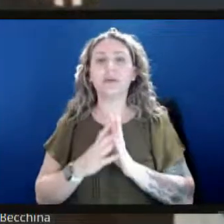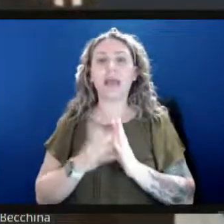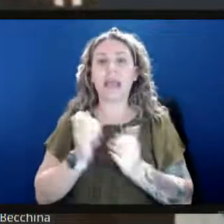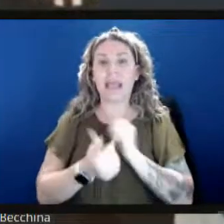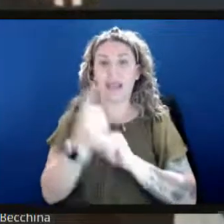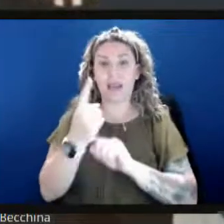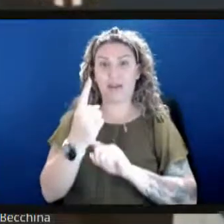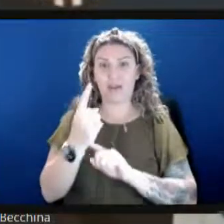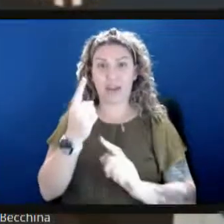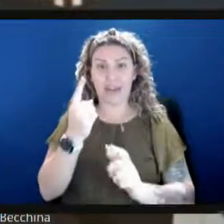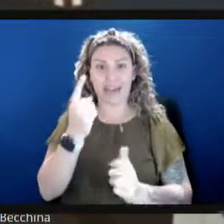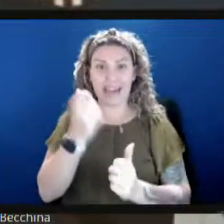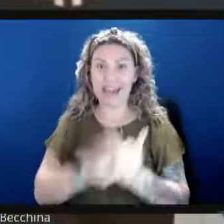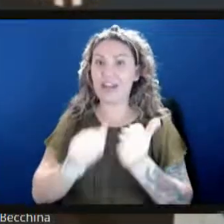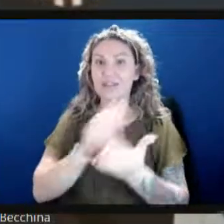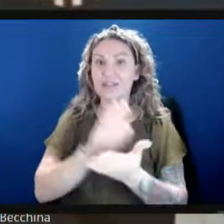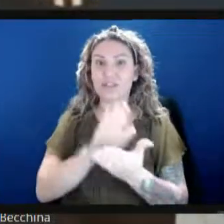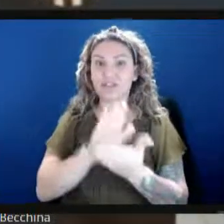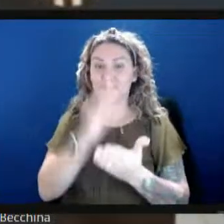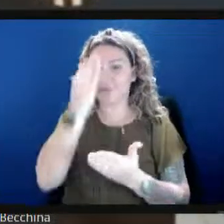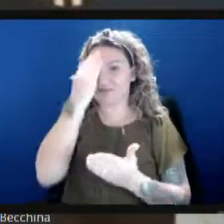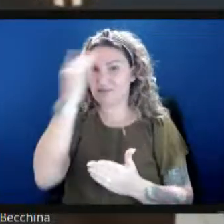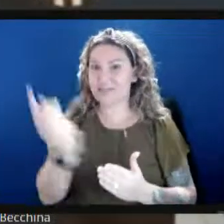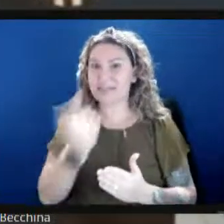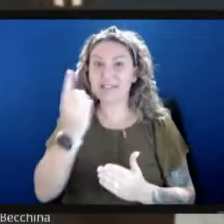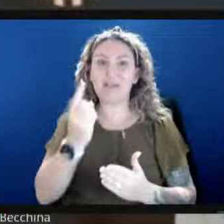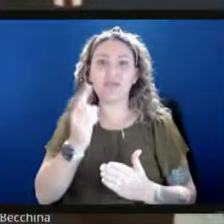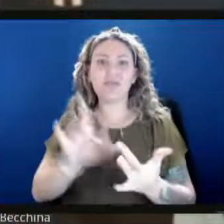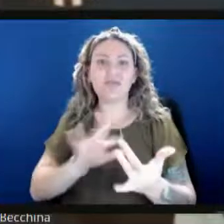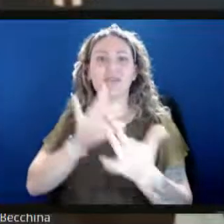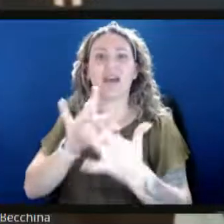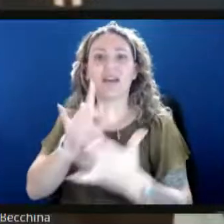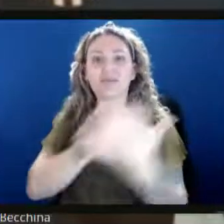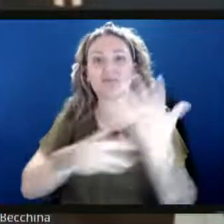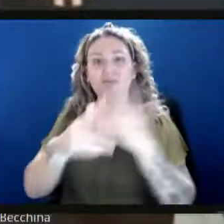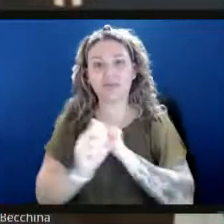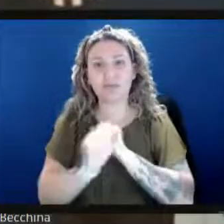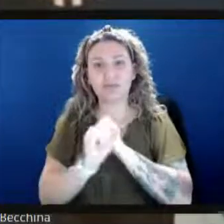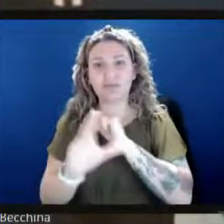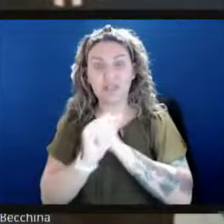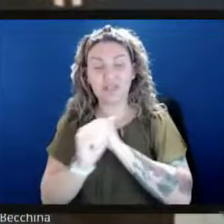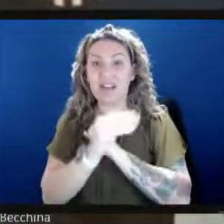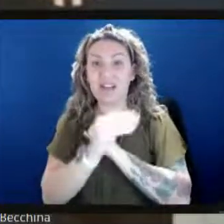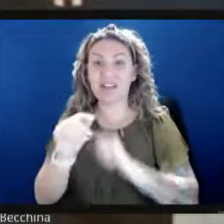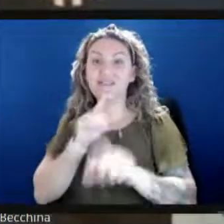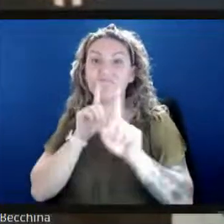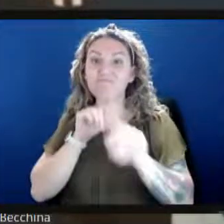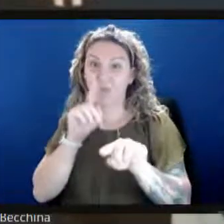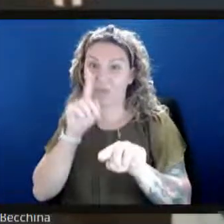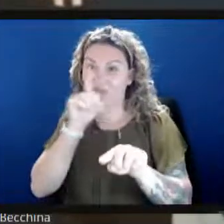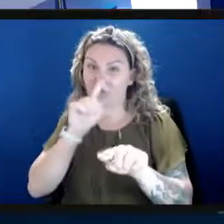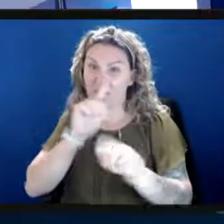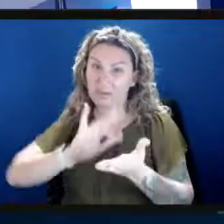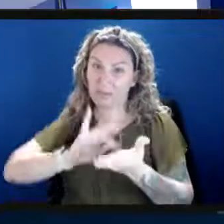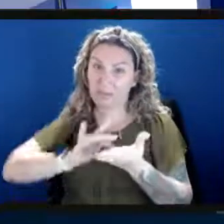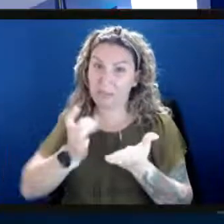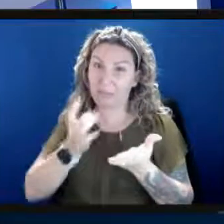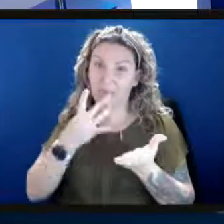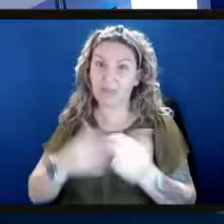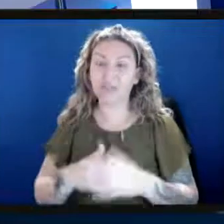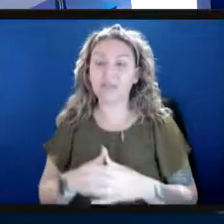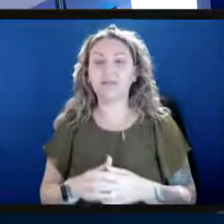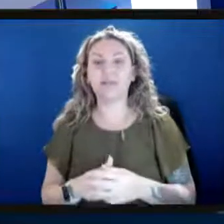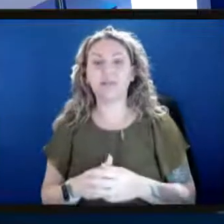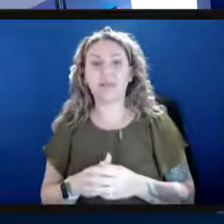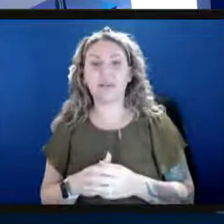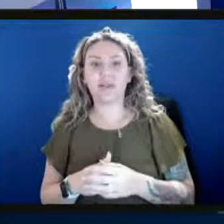school knows somebody that you can hit up on social media and order some fake pills. So then Jennifer Wait,